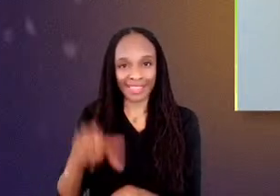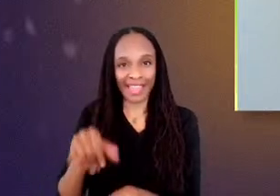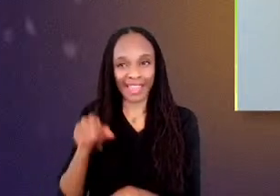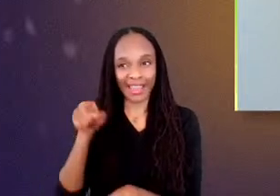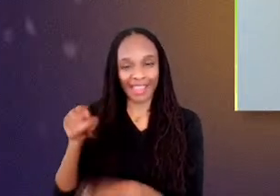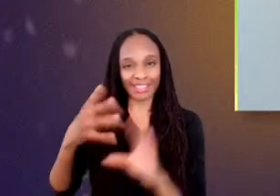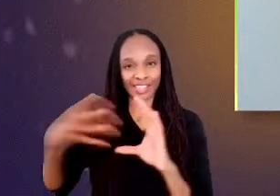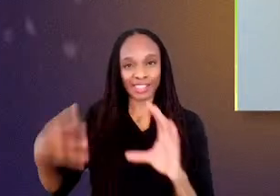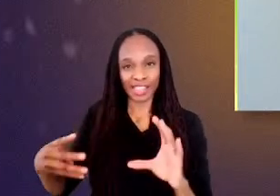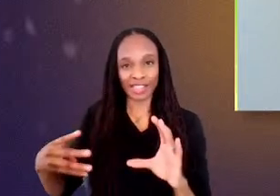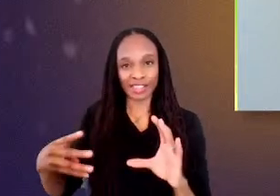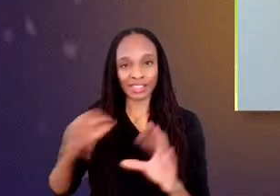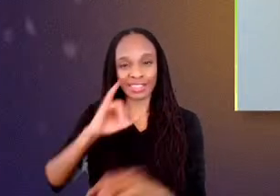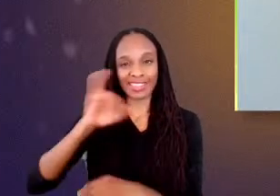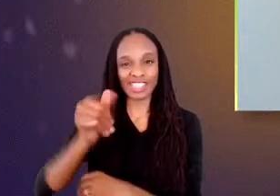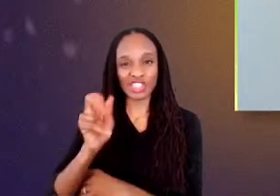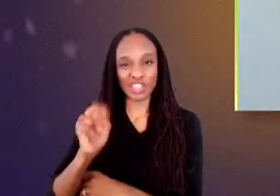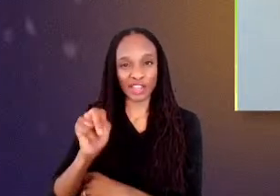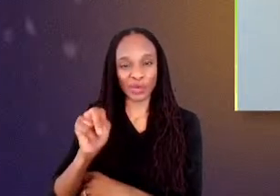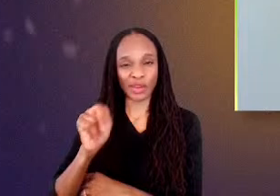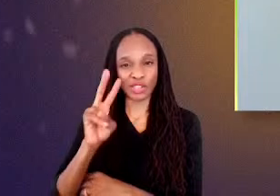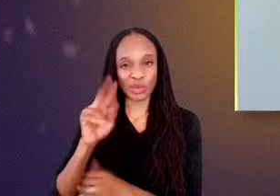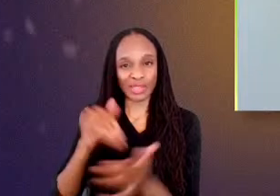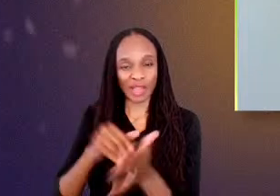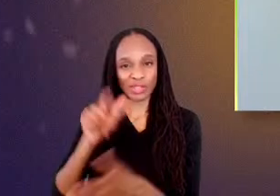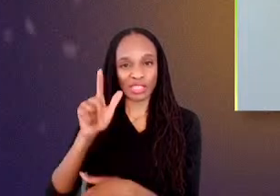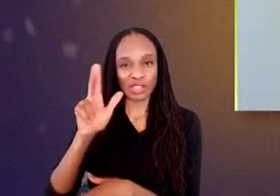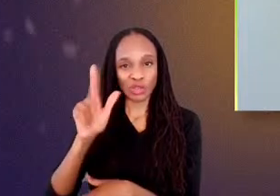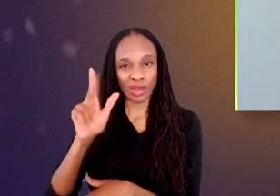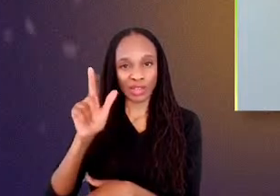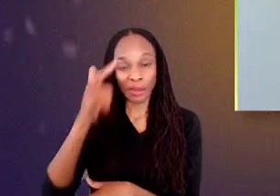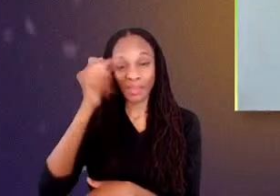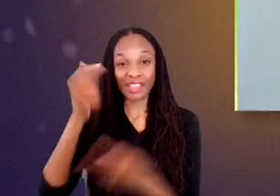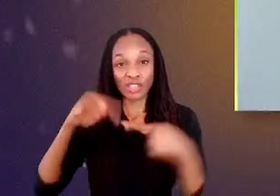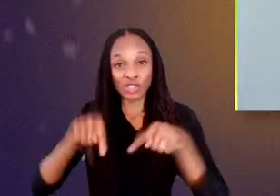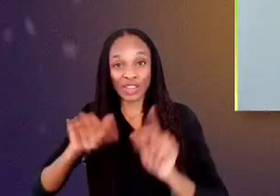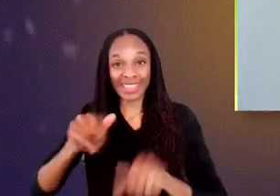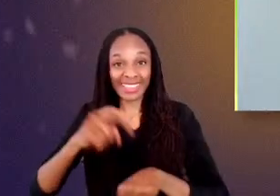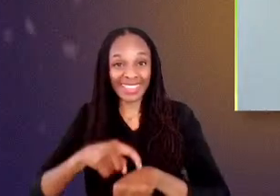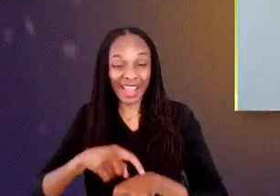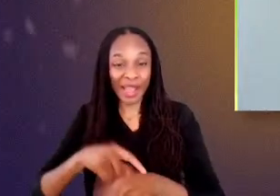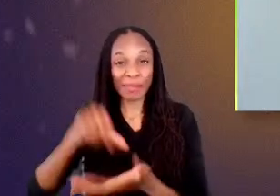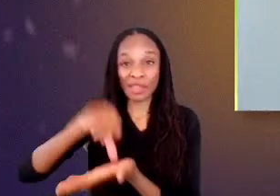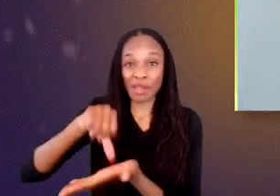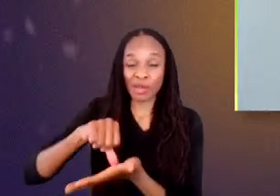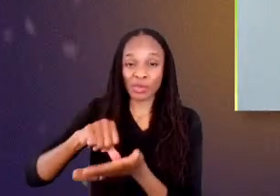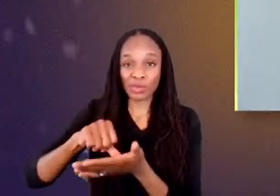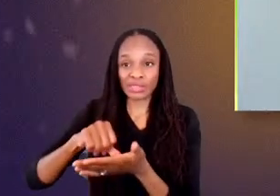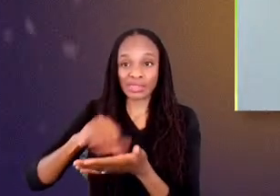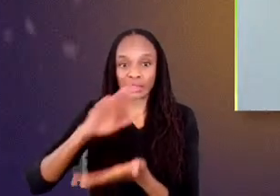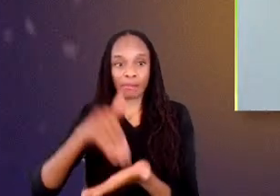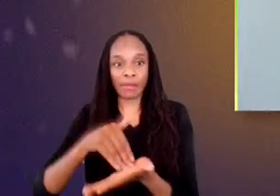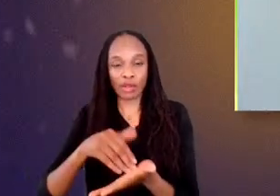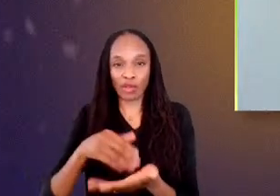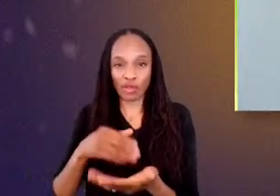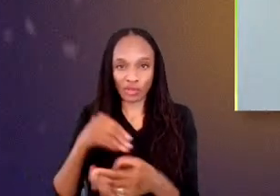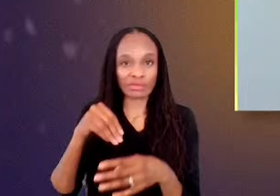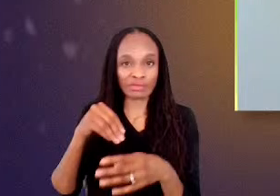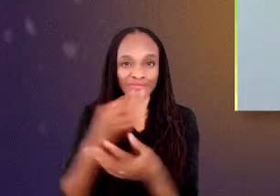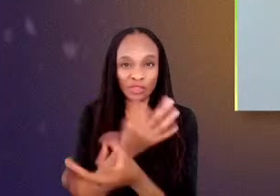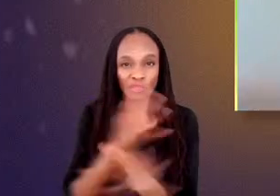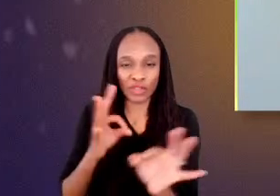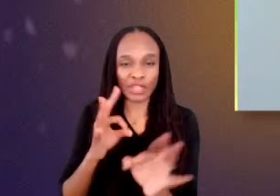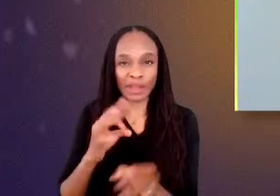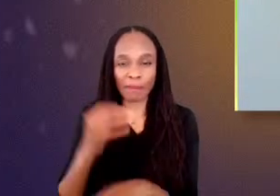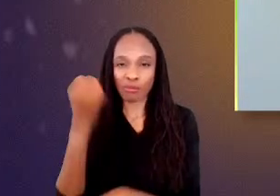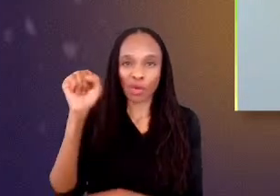Sundance in January 2023, because at the time, Iran was in the middle of these women life freedom protests. It was the beginning